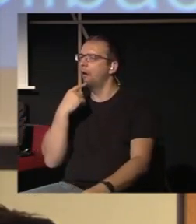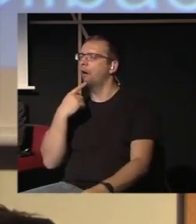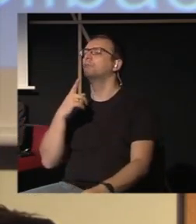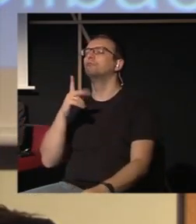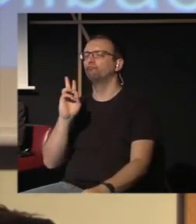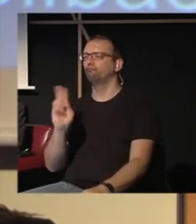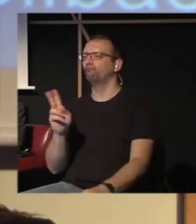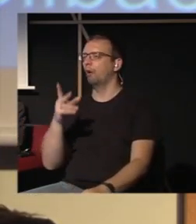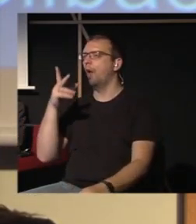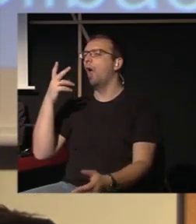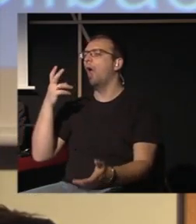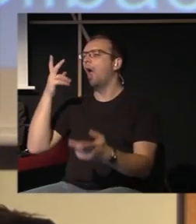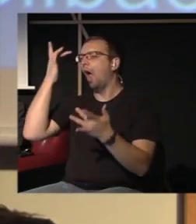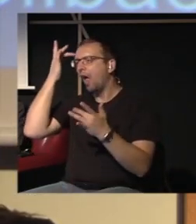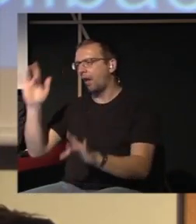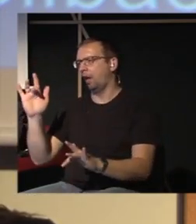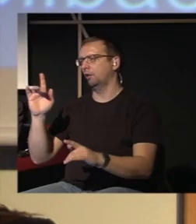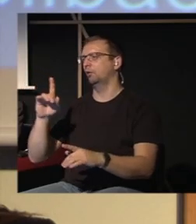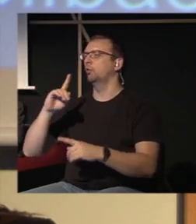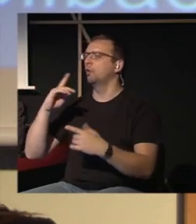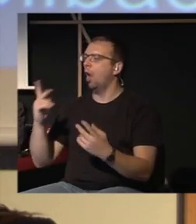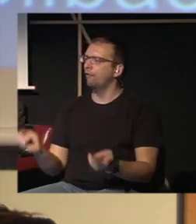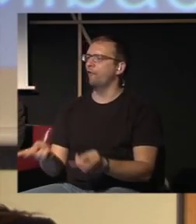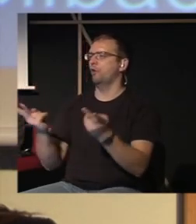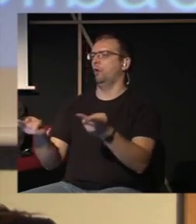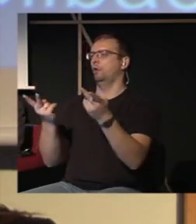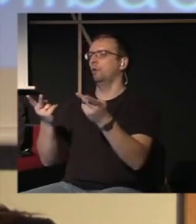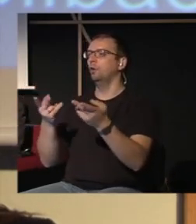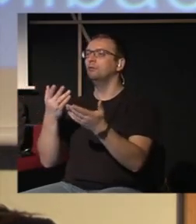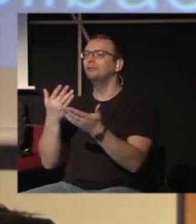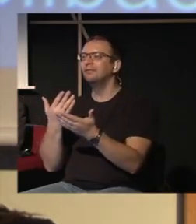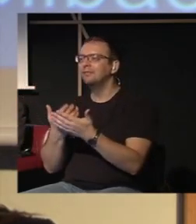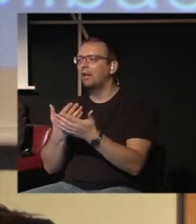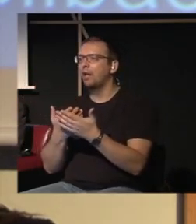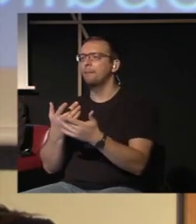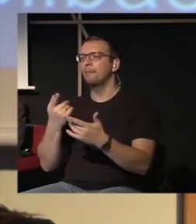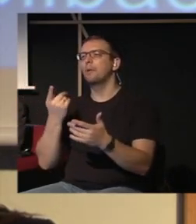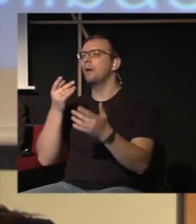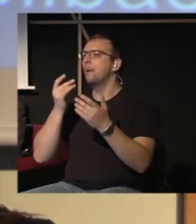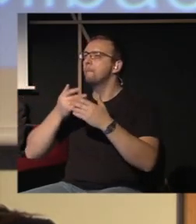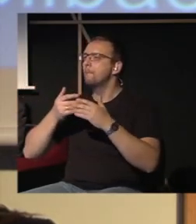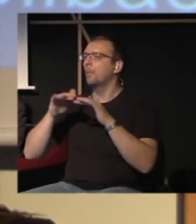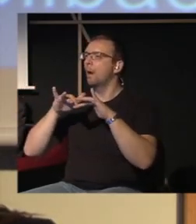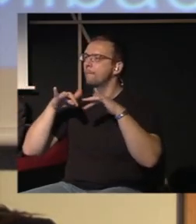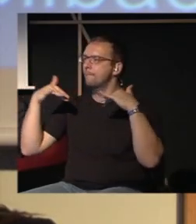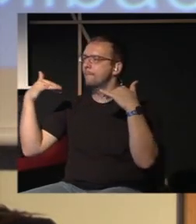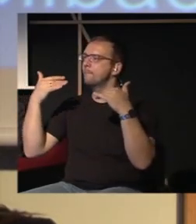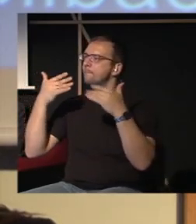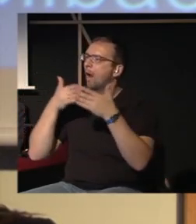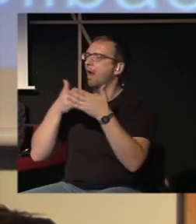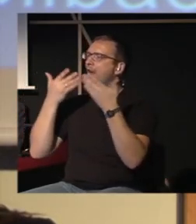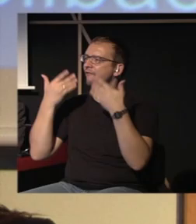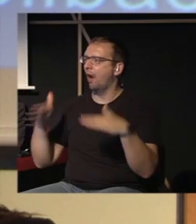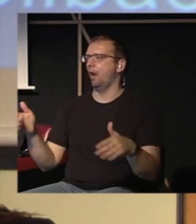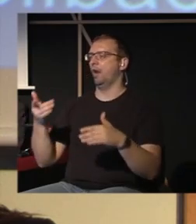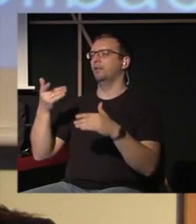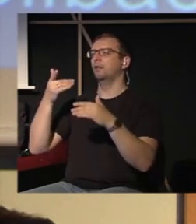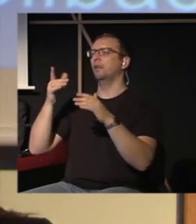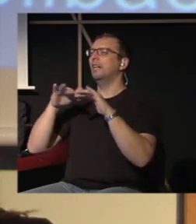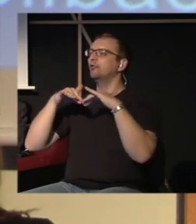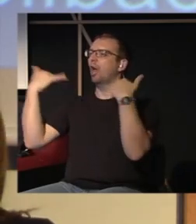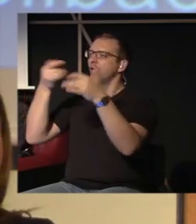putting access even on a higher level. We've seen the videos as well from Equal Game, and clearly we have a strong support